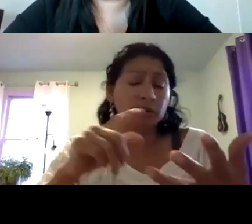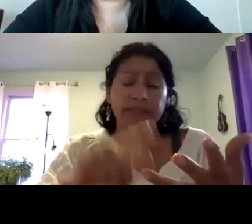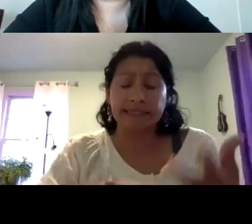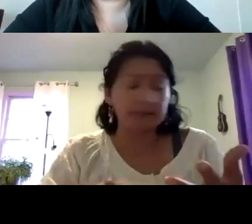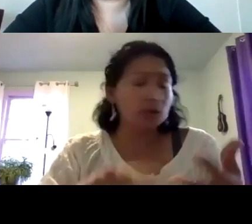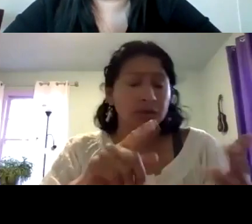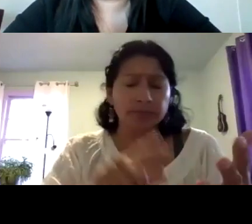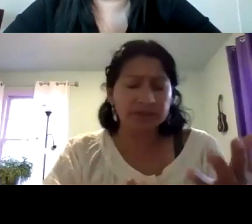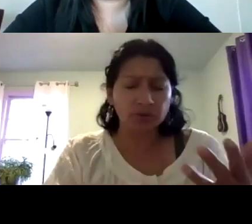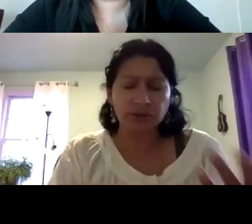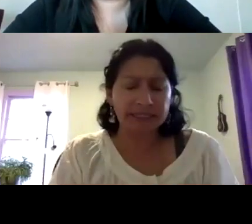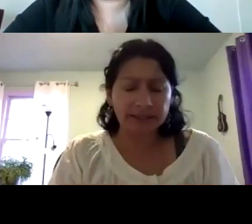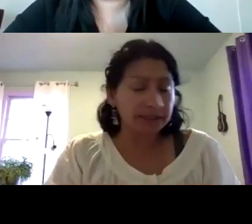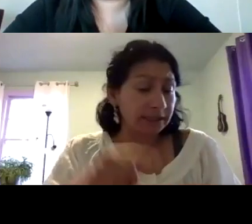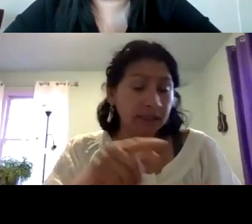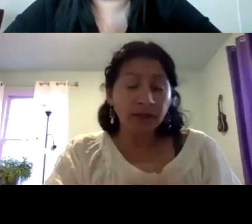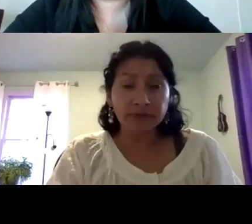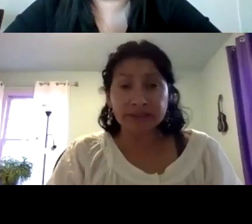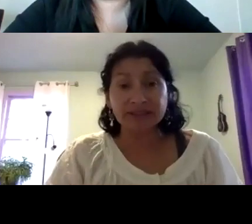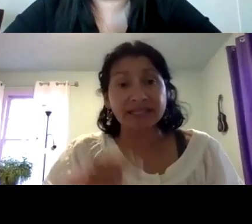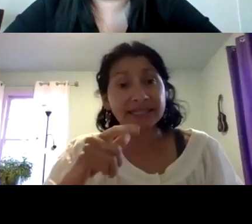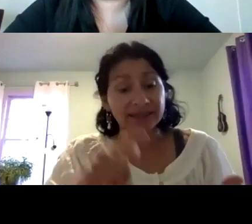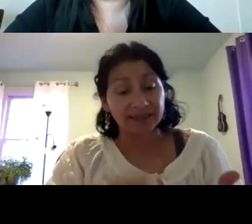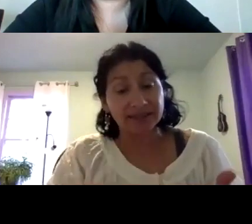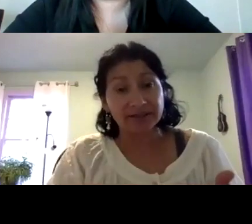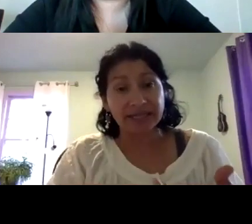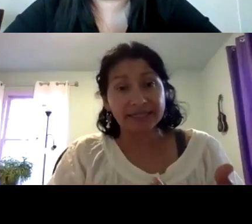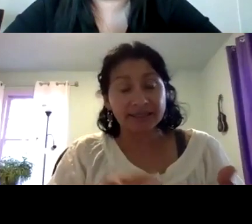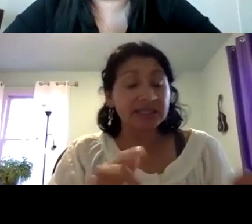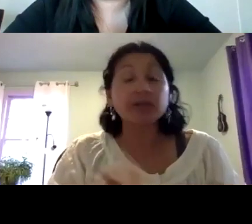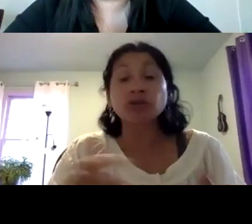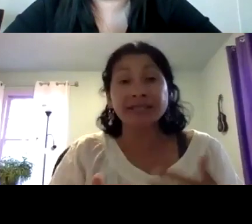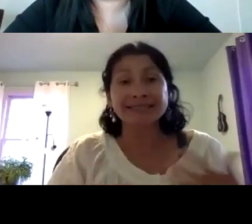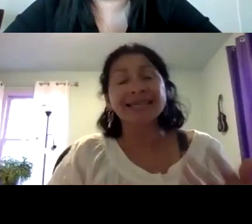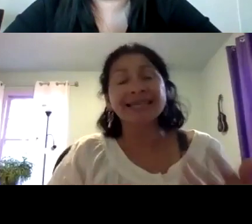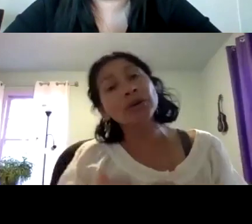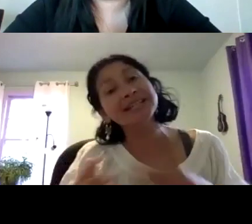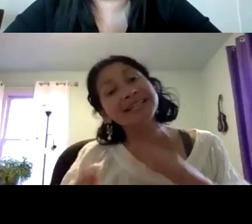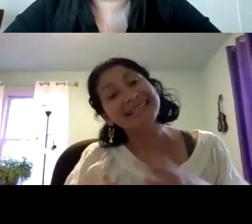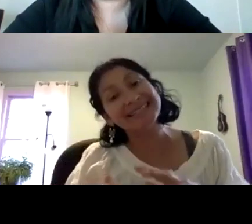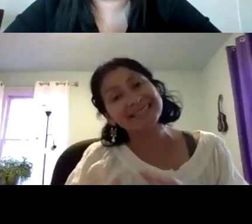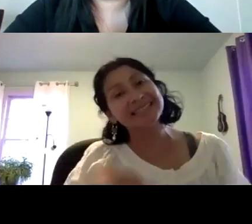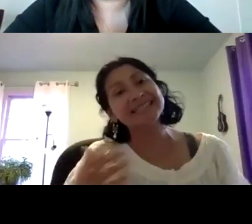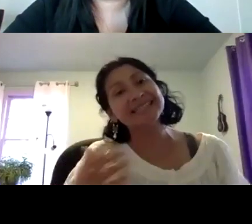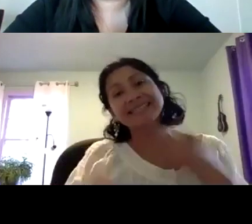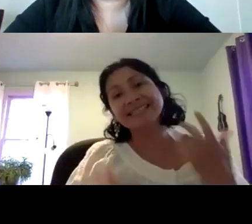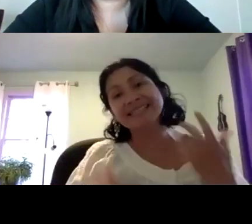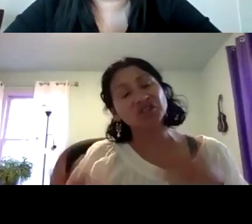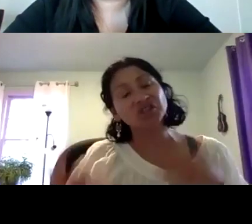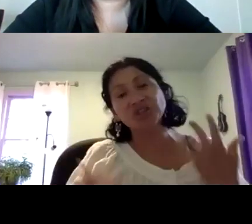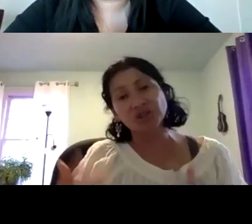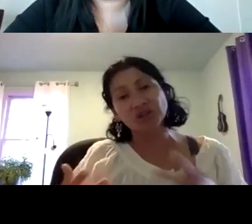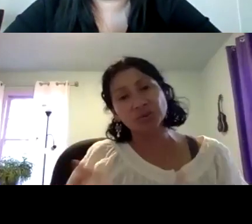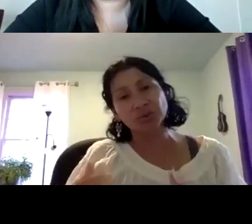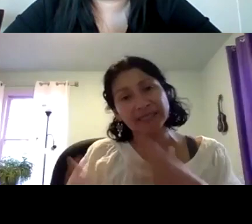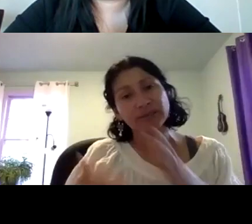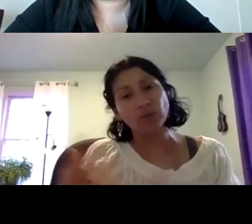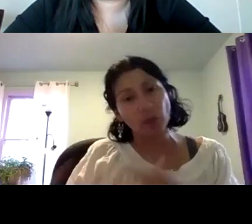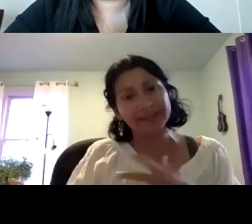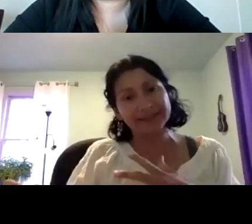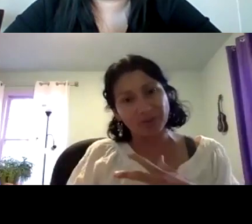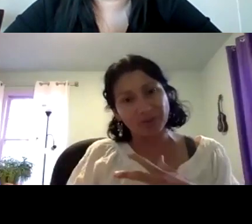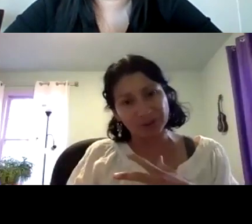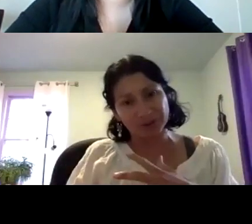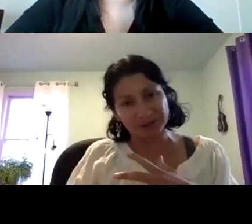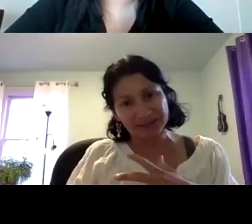preschool, kinder, first grade, third grade, second grade, when the kids, they still don't know really well